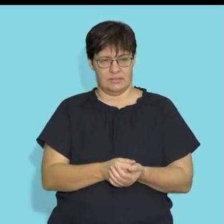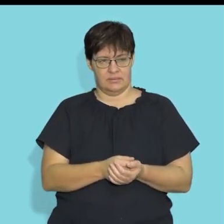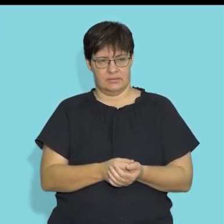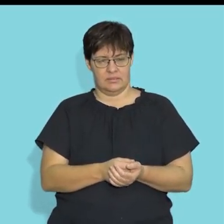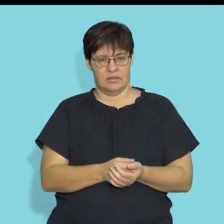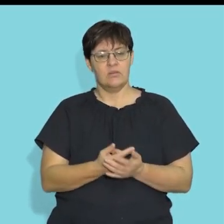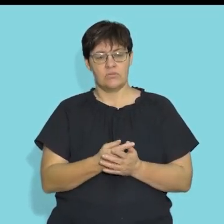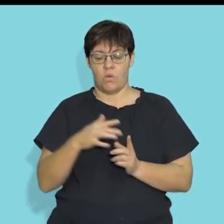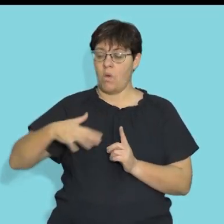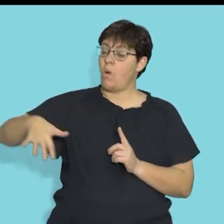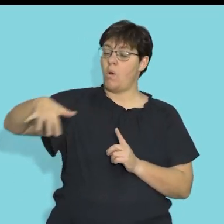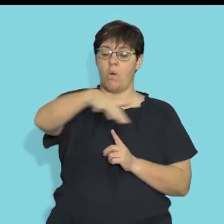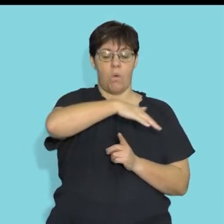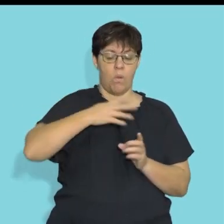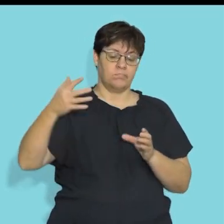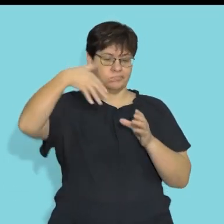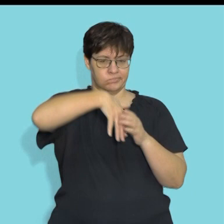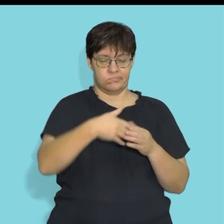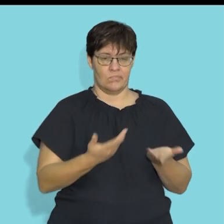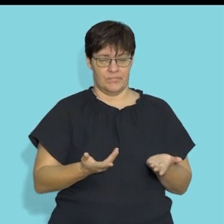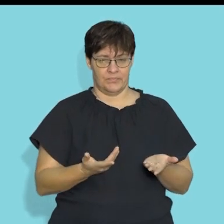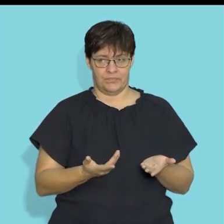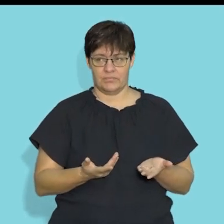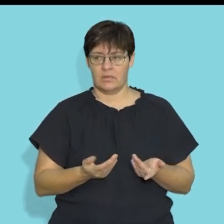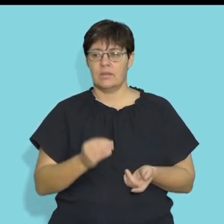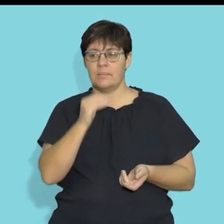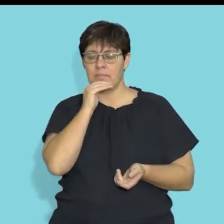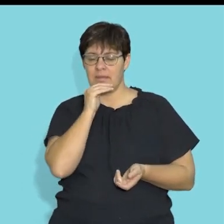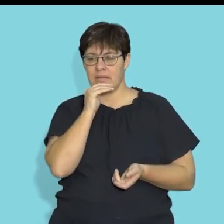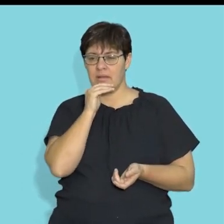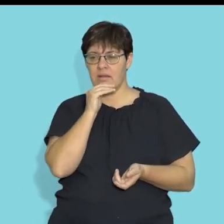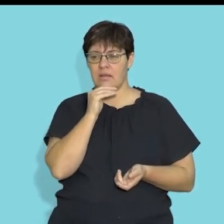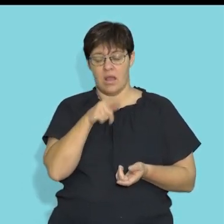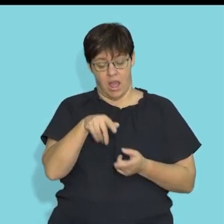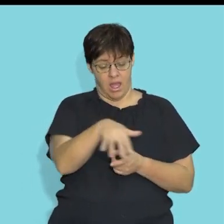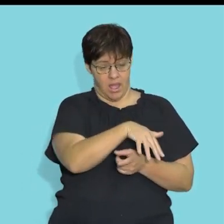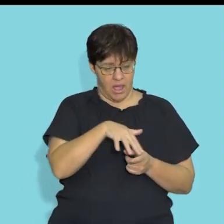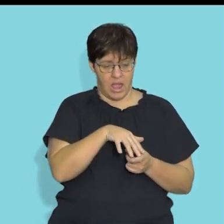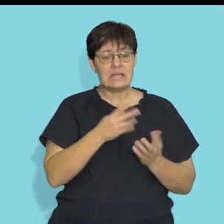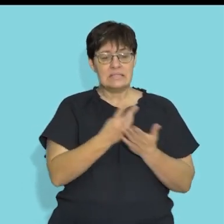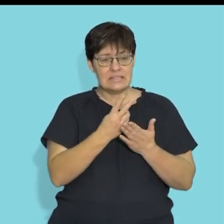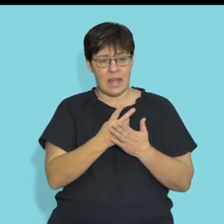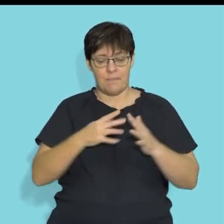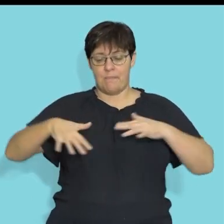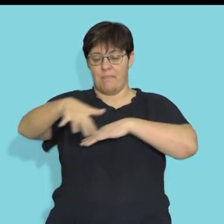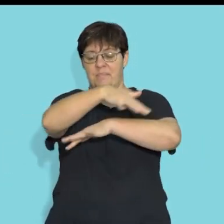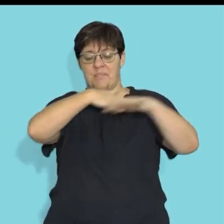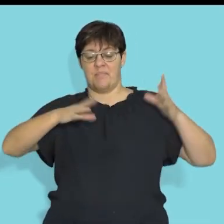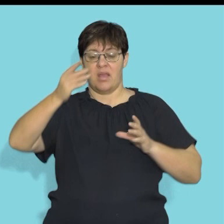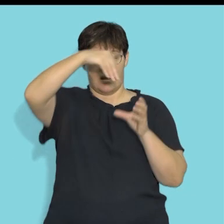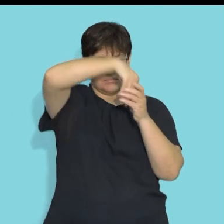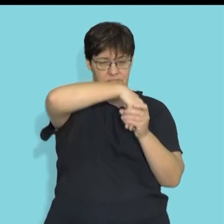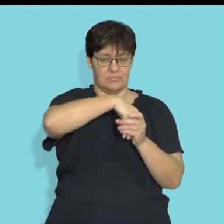is open and it is physically open as well. So there is some interaction with the surroundings. This is